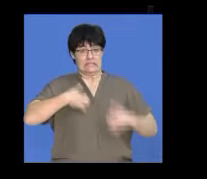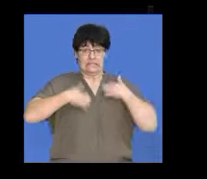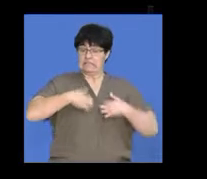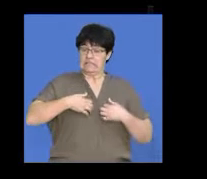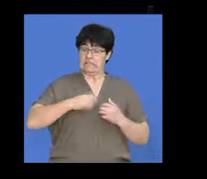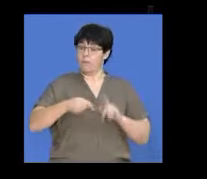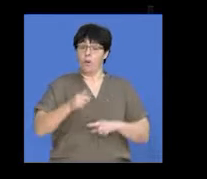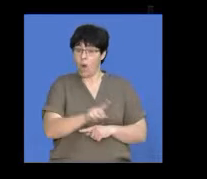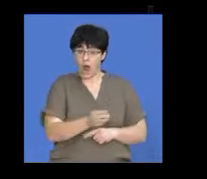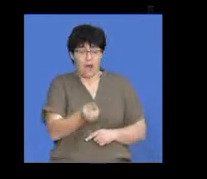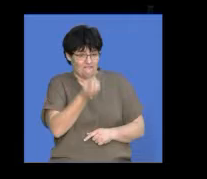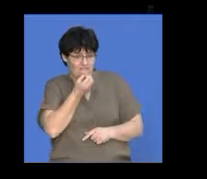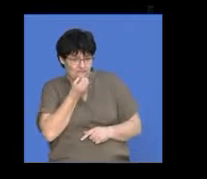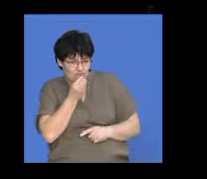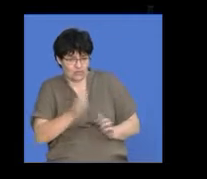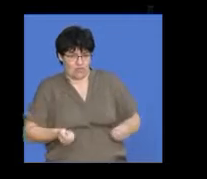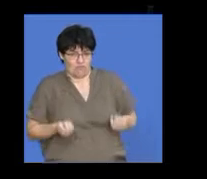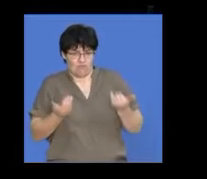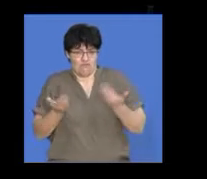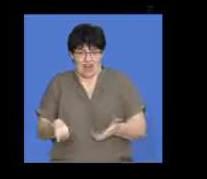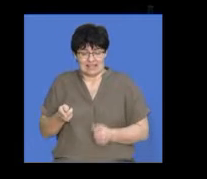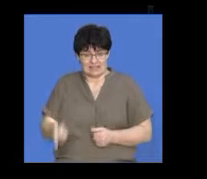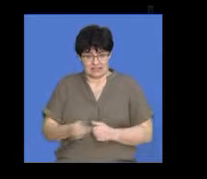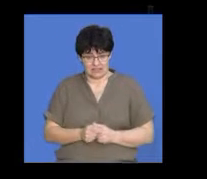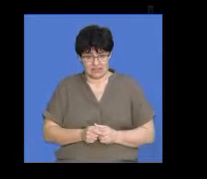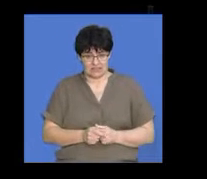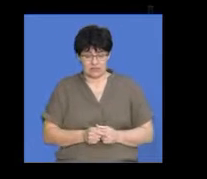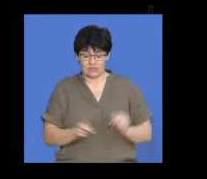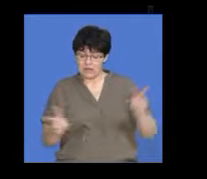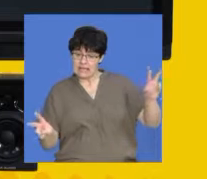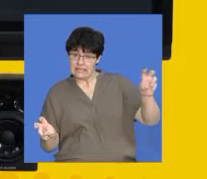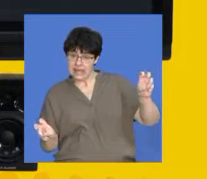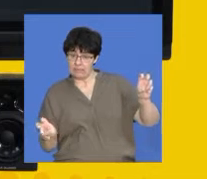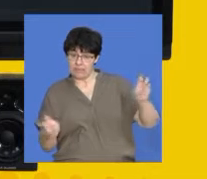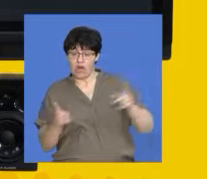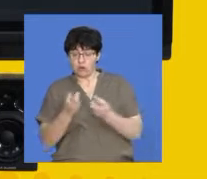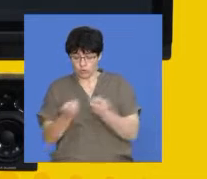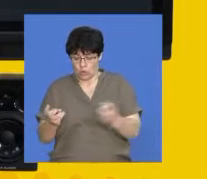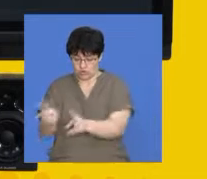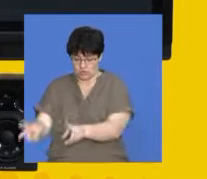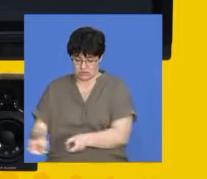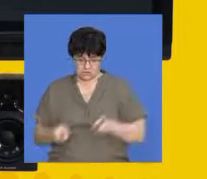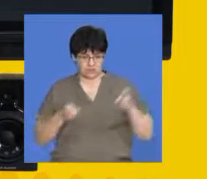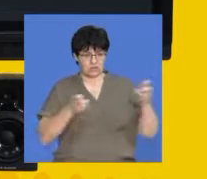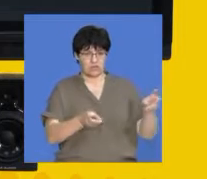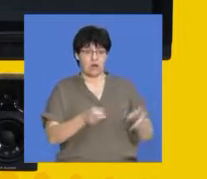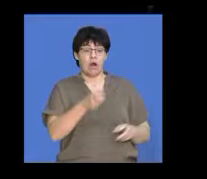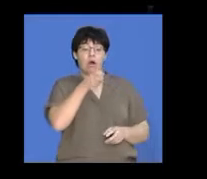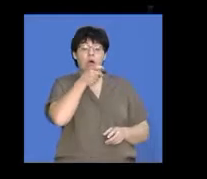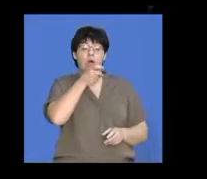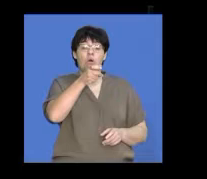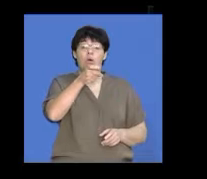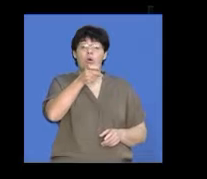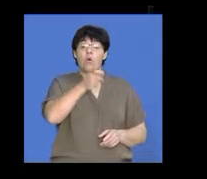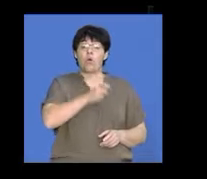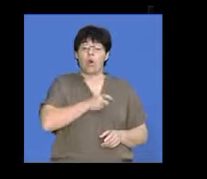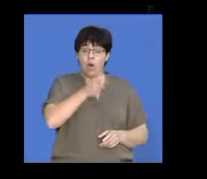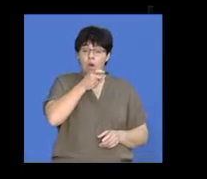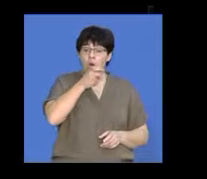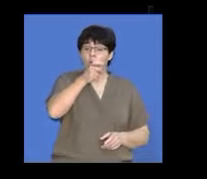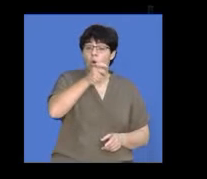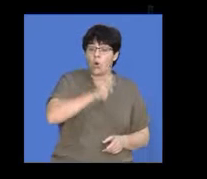were providing. So the statement comes from the source, but the comment, this is